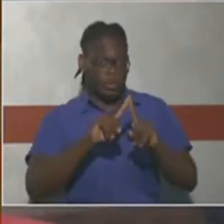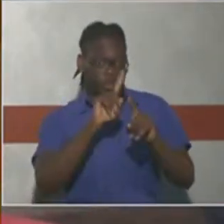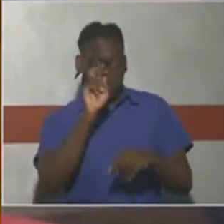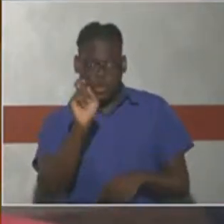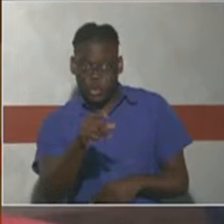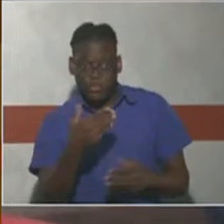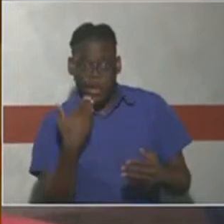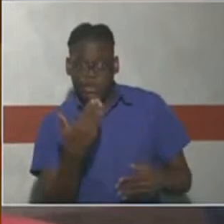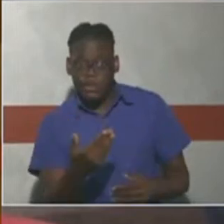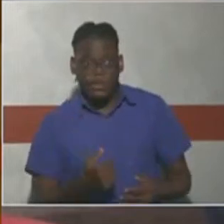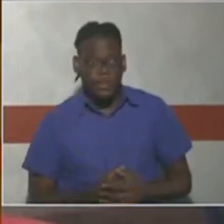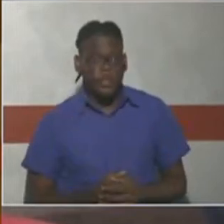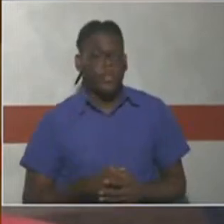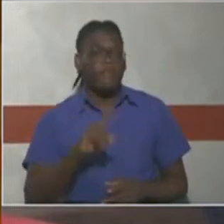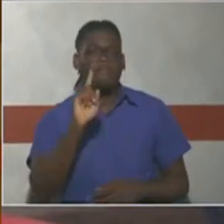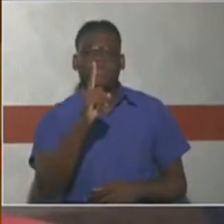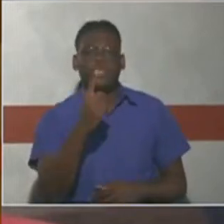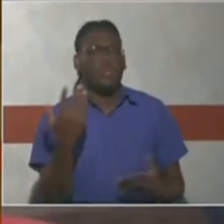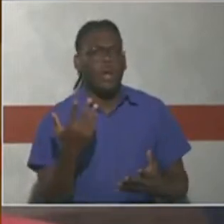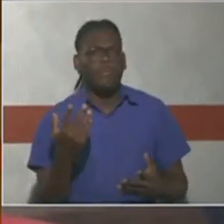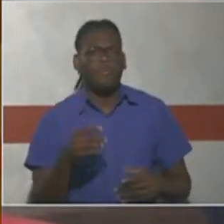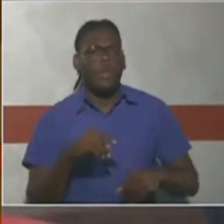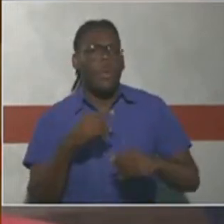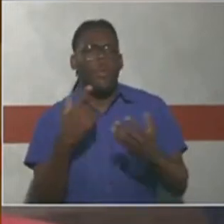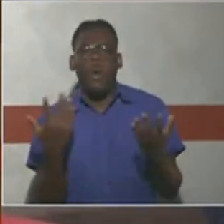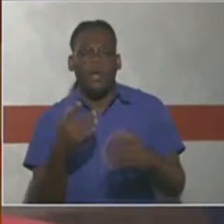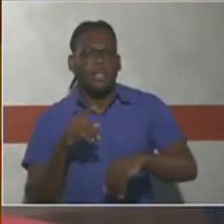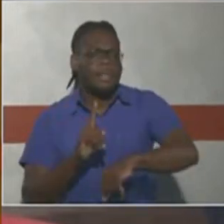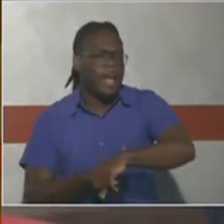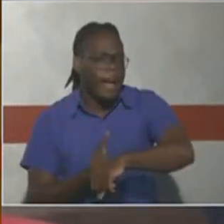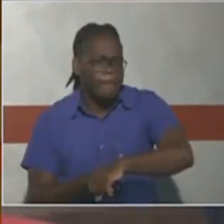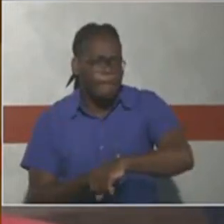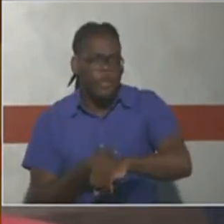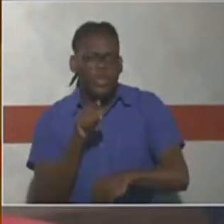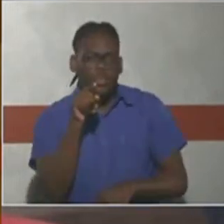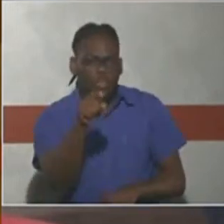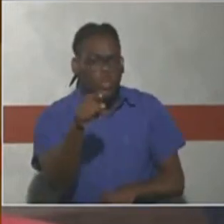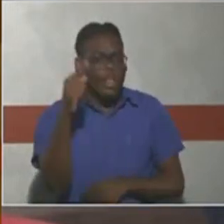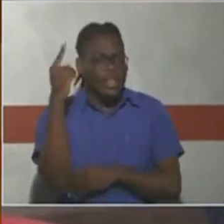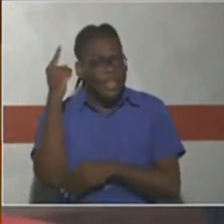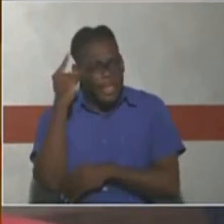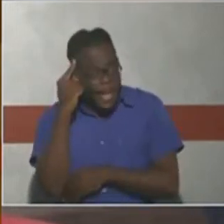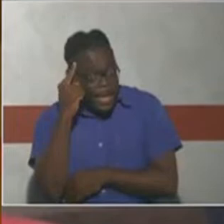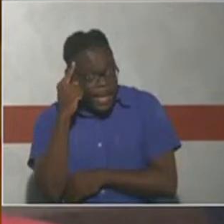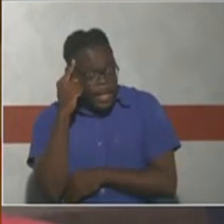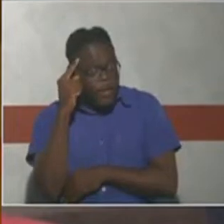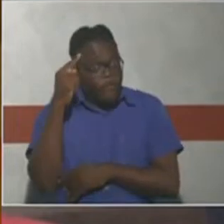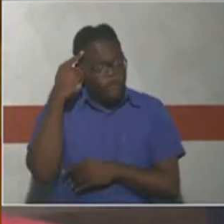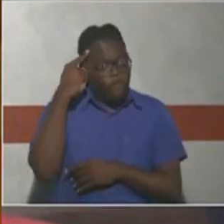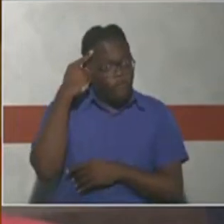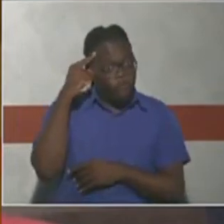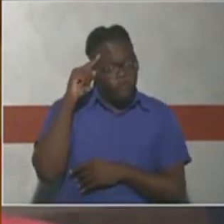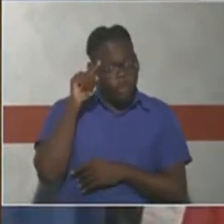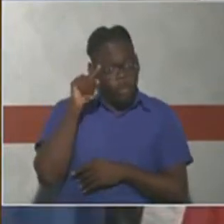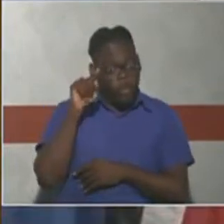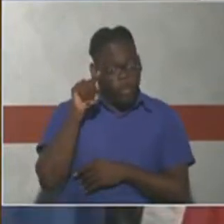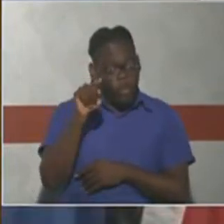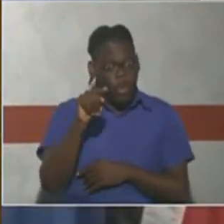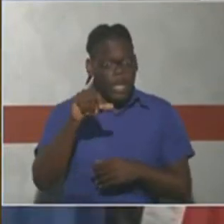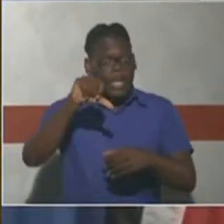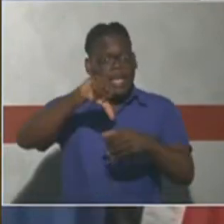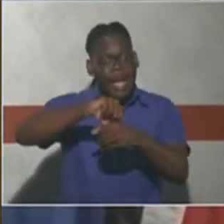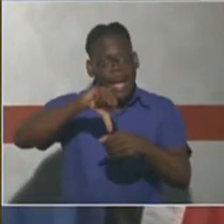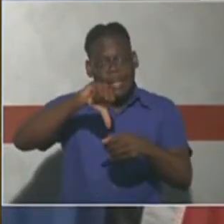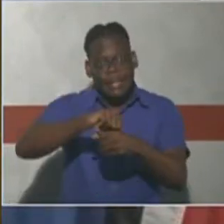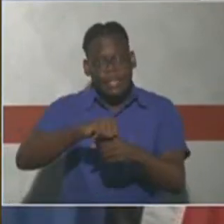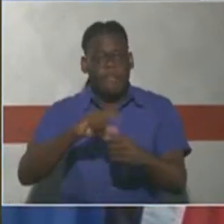is the time frame that you think for the from now to first gas? Well, I wouldn't want to answer